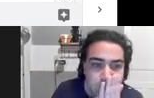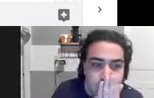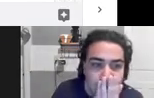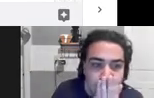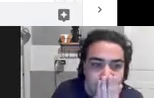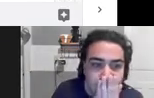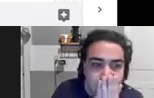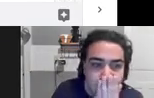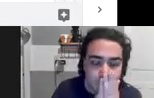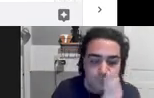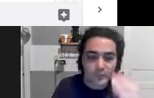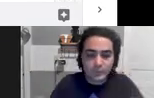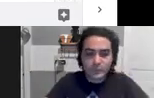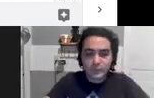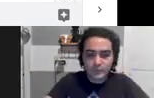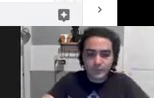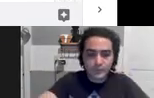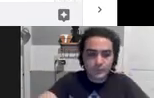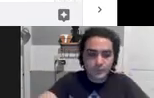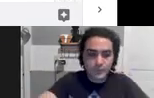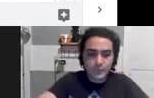How about to be listened to?